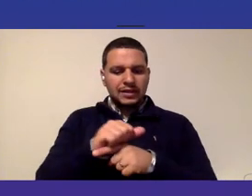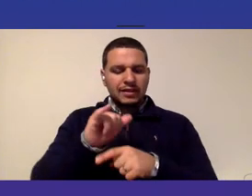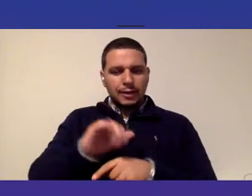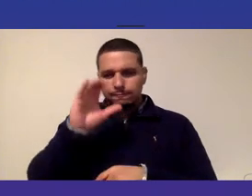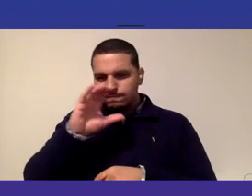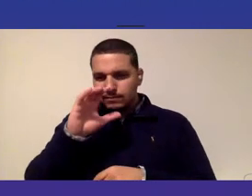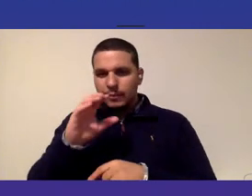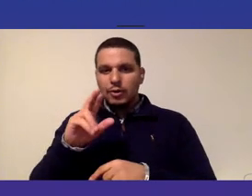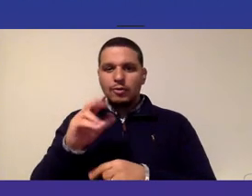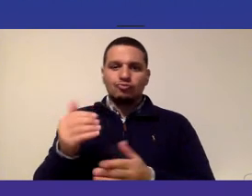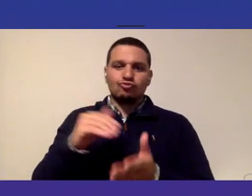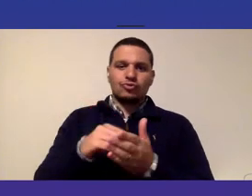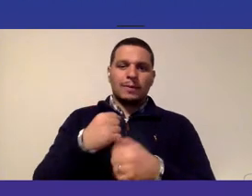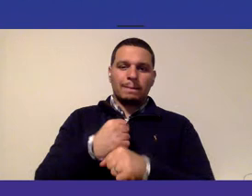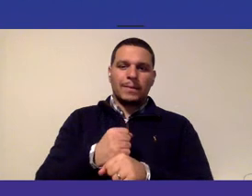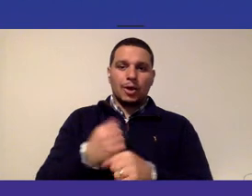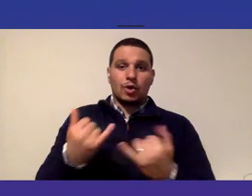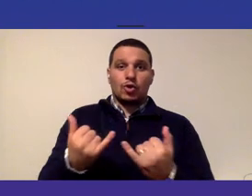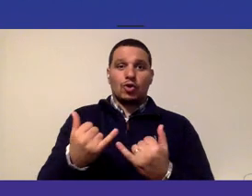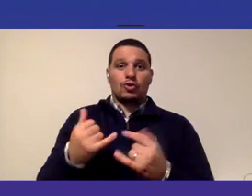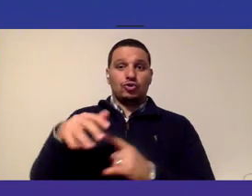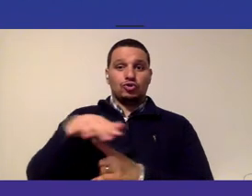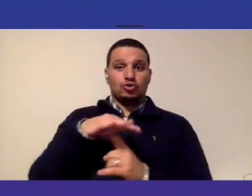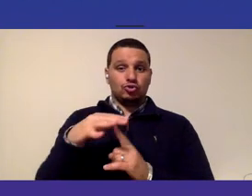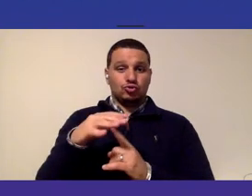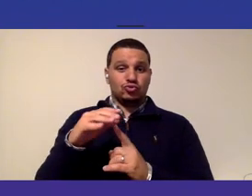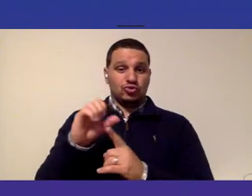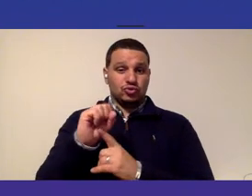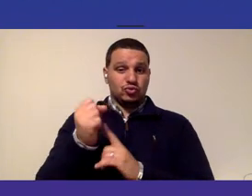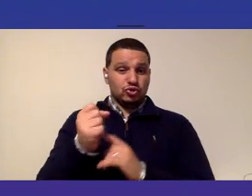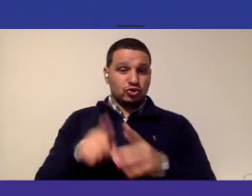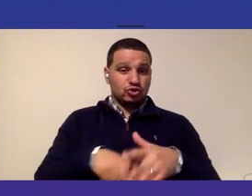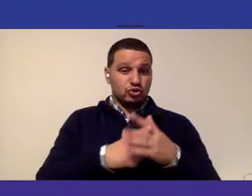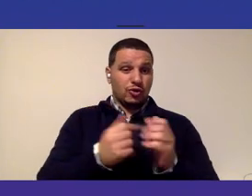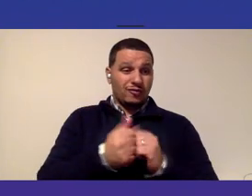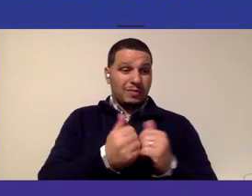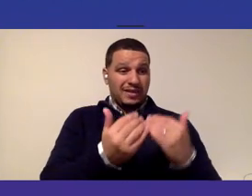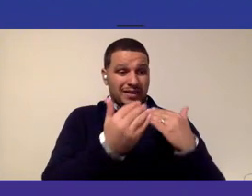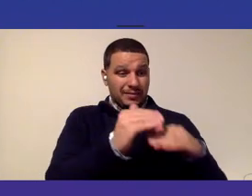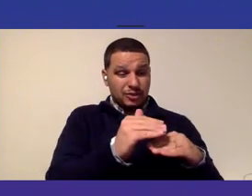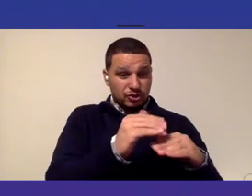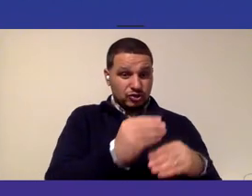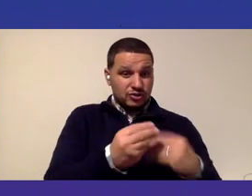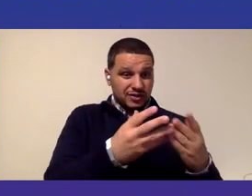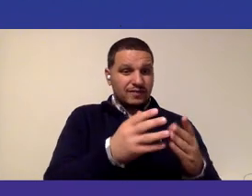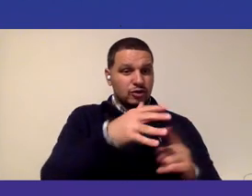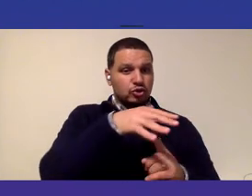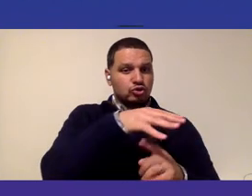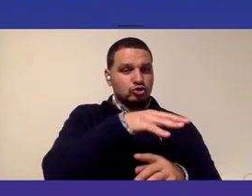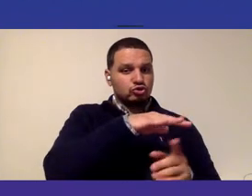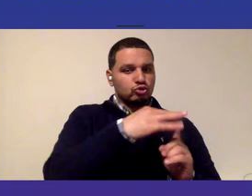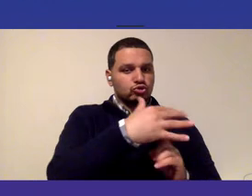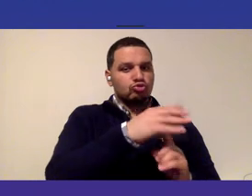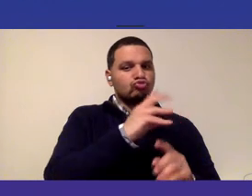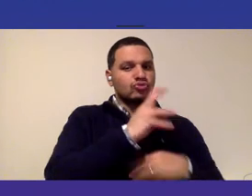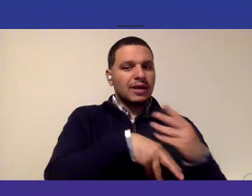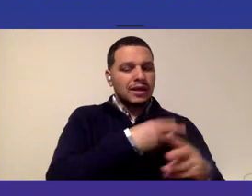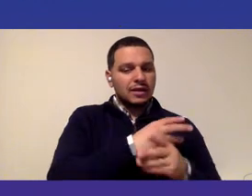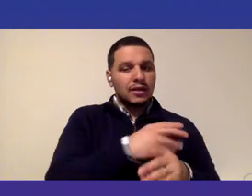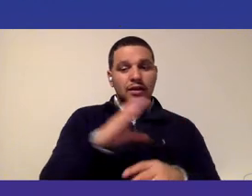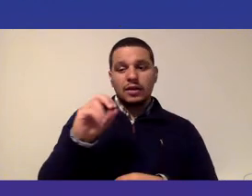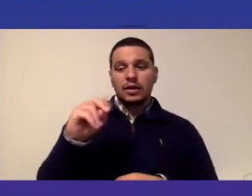remake current social conditions, starting from the limitations of given social realities. Or as Kondo